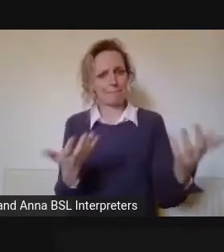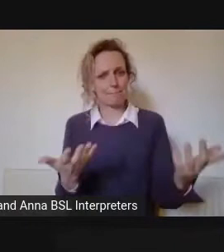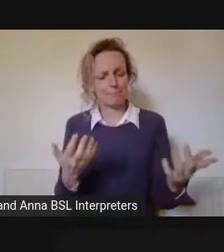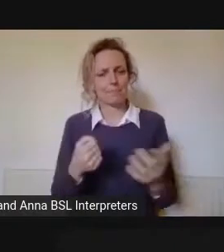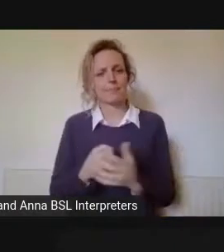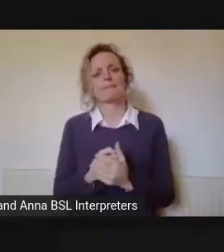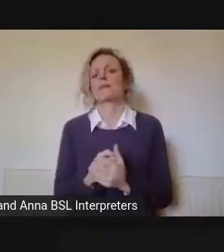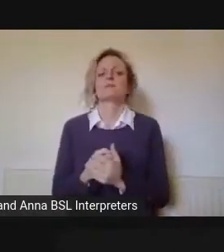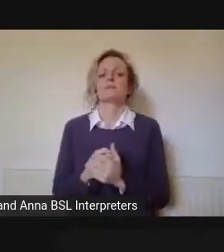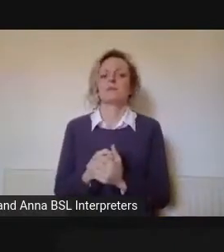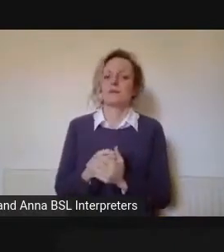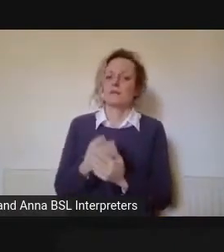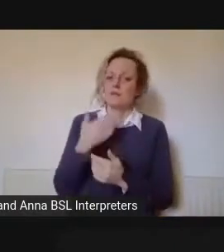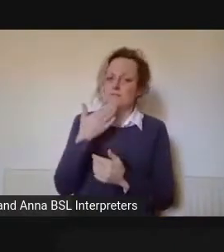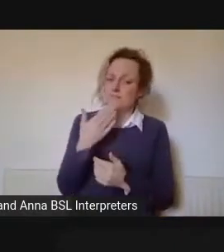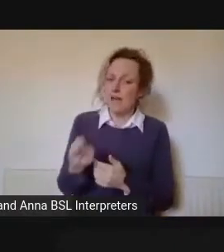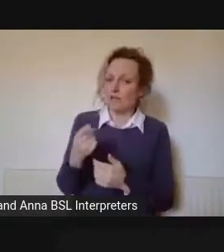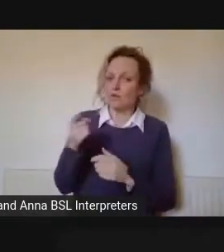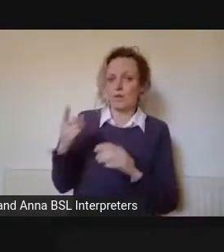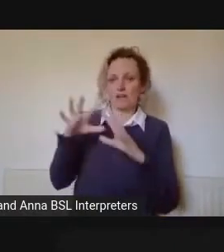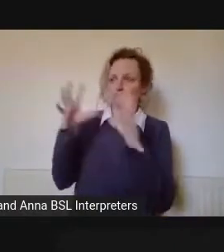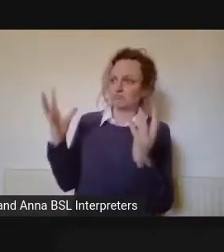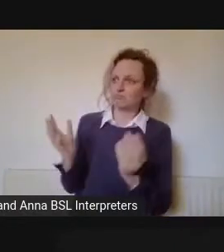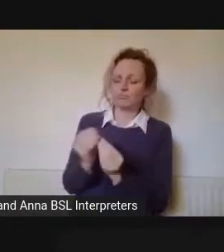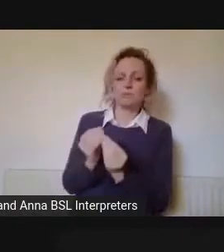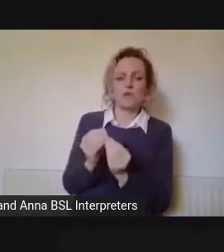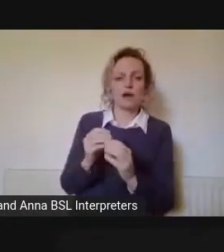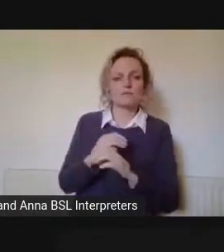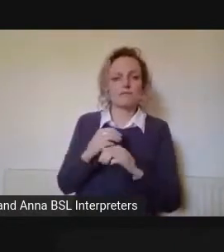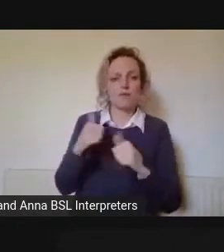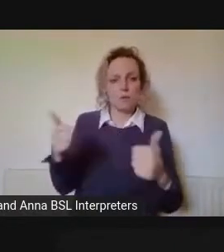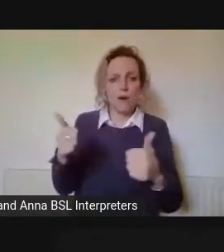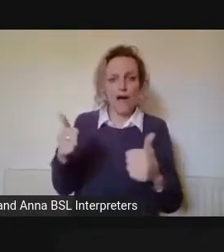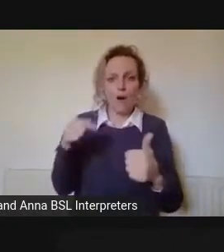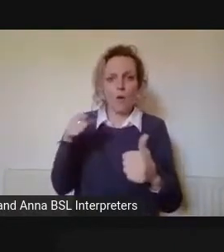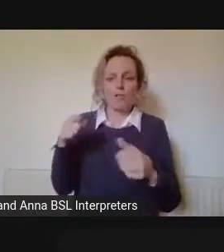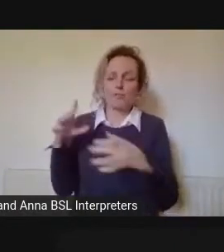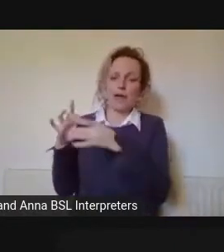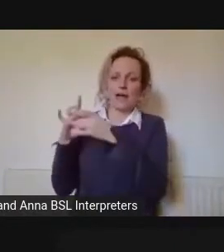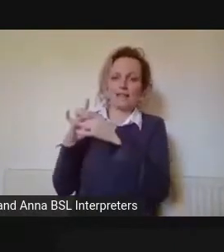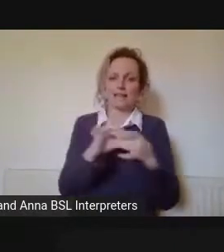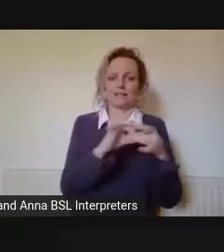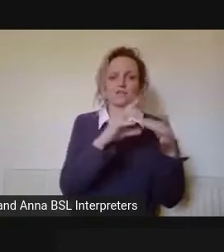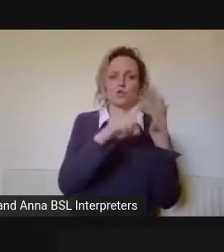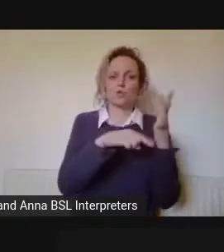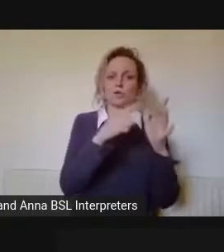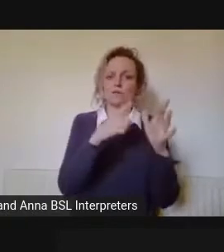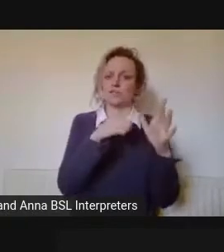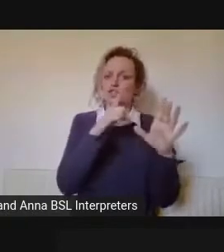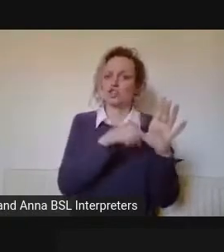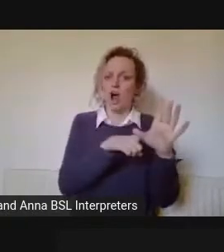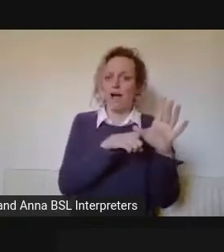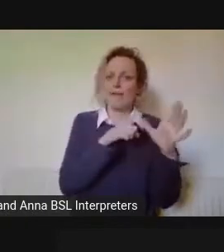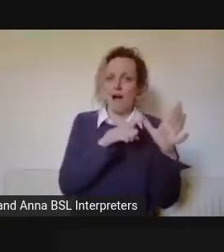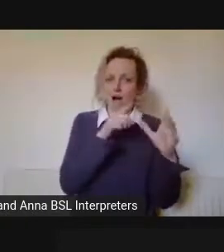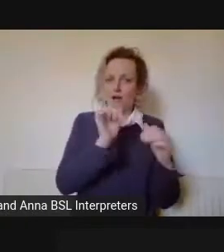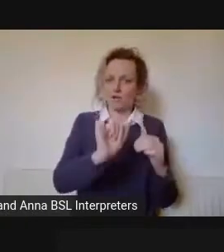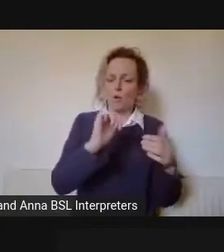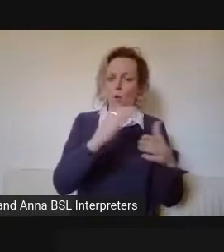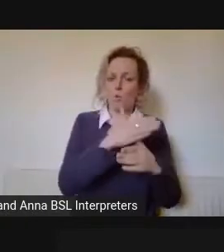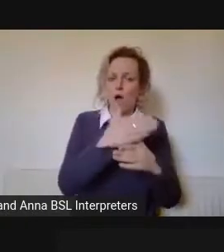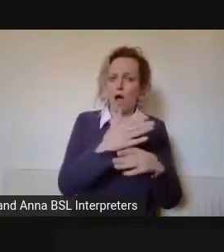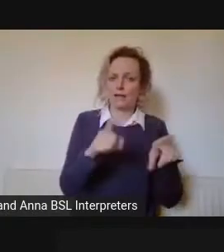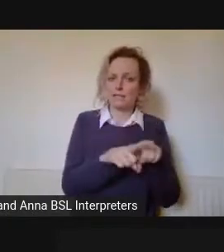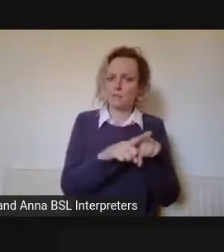think that this segues very well into Jaya's work in with Vanna, and if you could pick up on that,